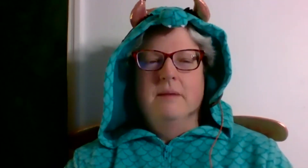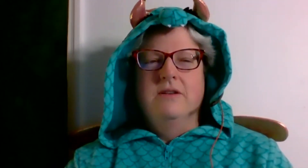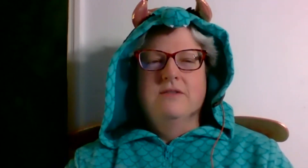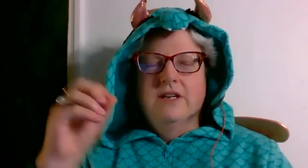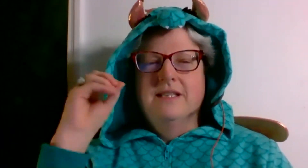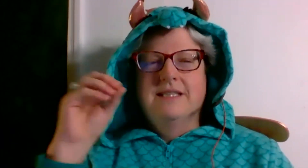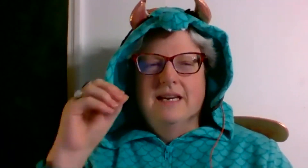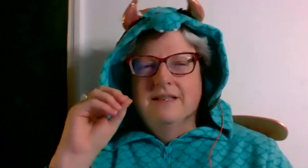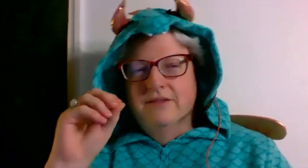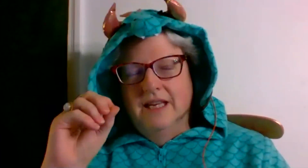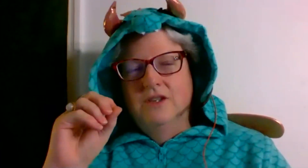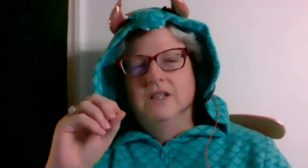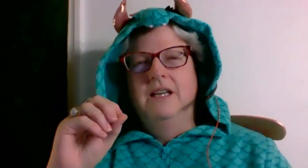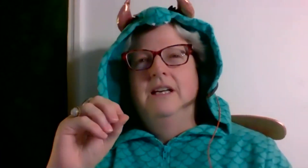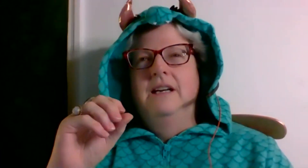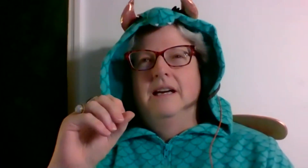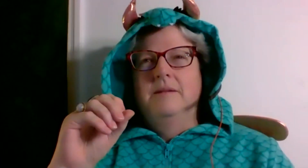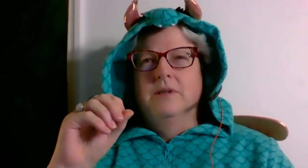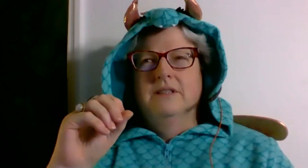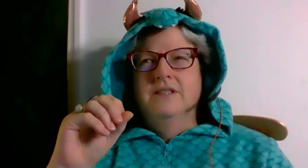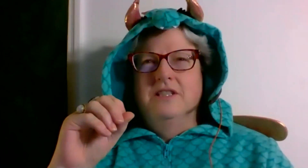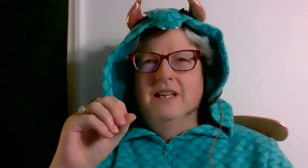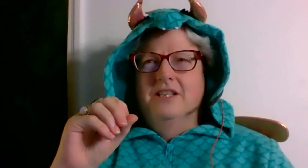maternal grandmother's very distinctive giggle.